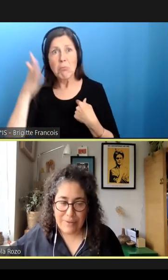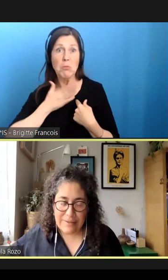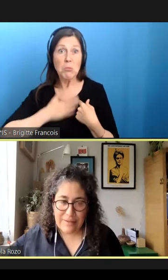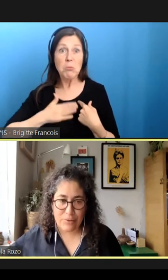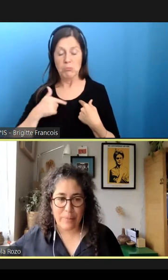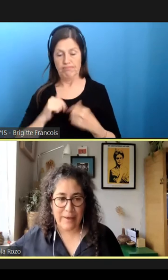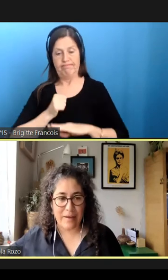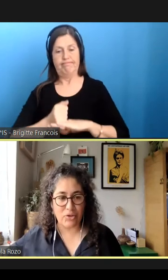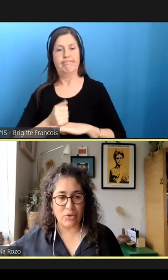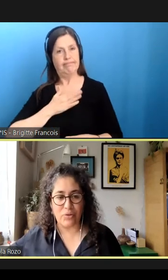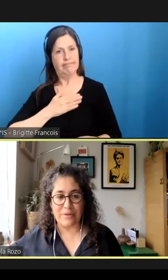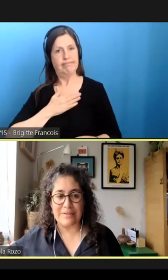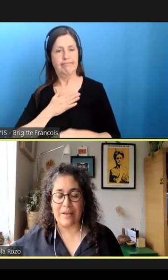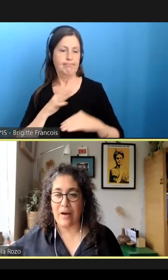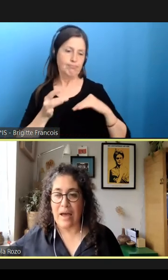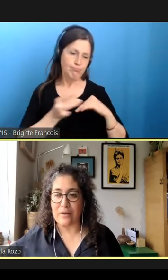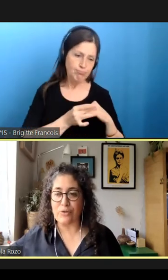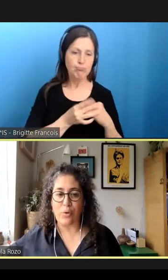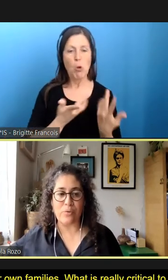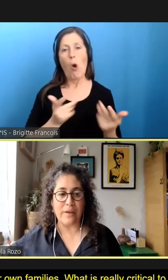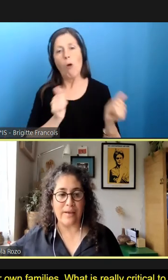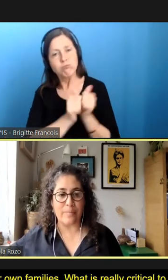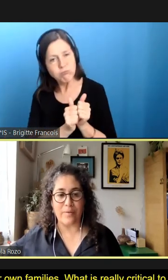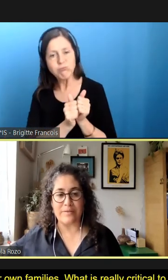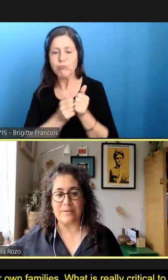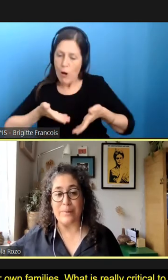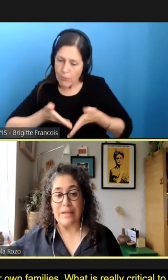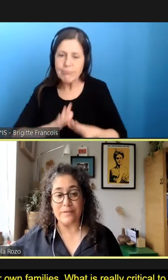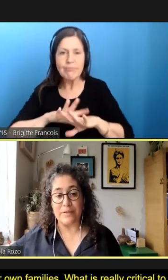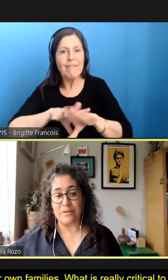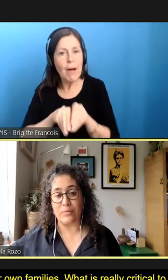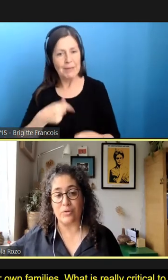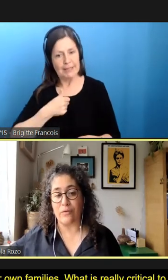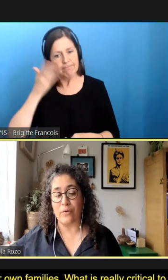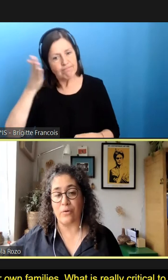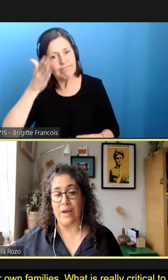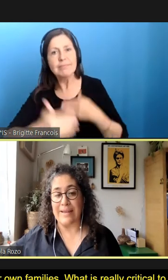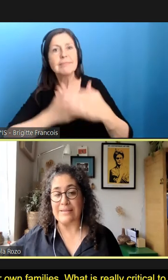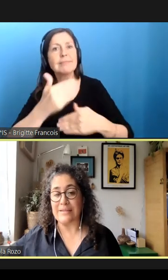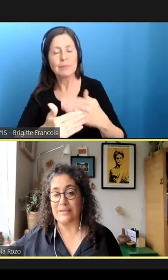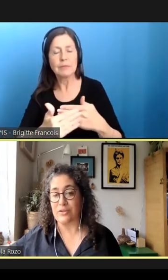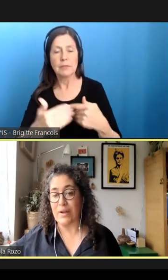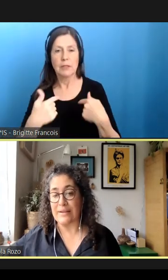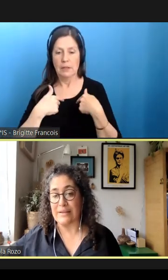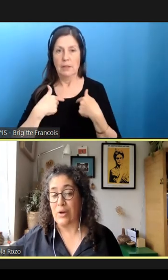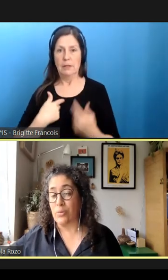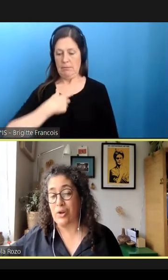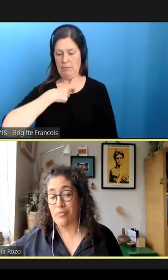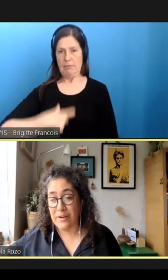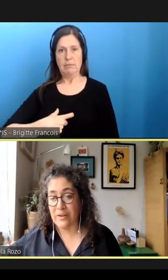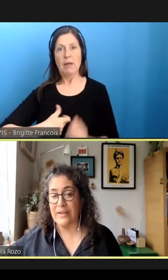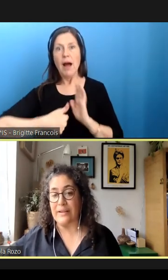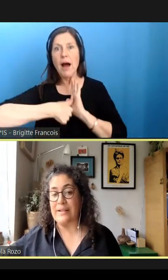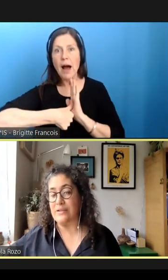really critical to pay attention to is adults' own experiences and belief systems on identity and sexuality, which